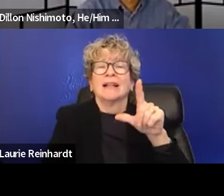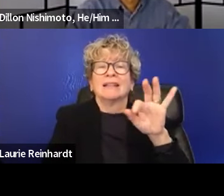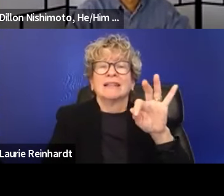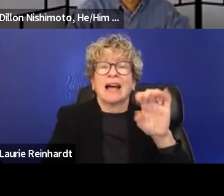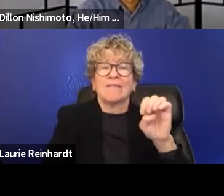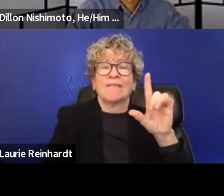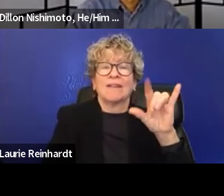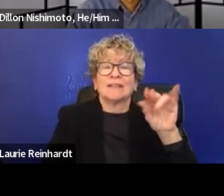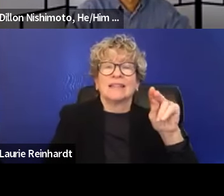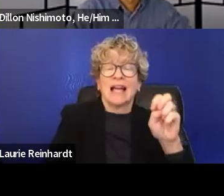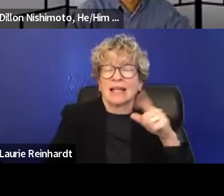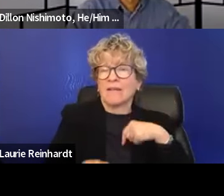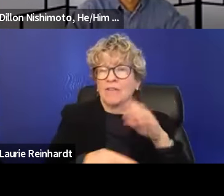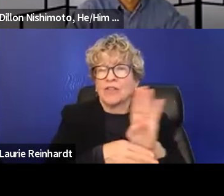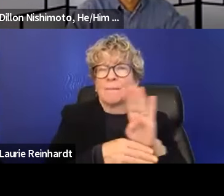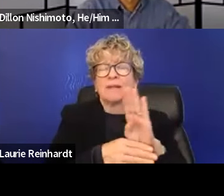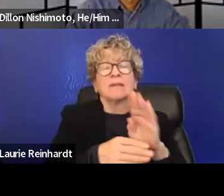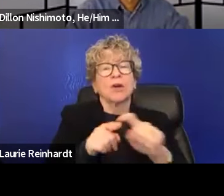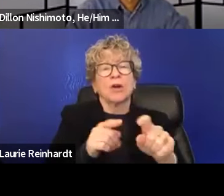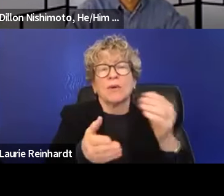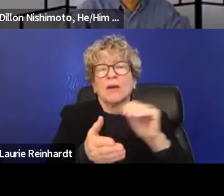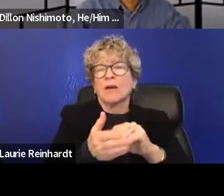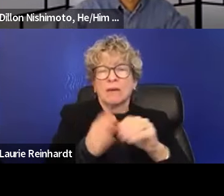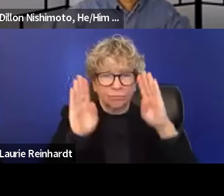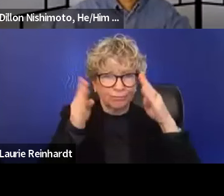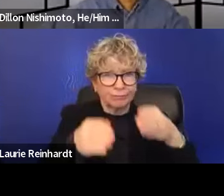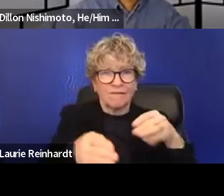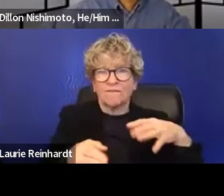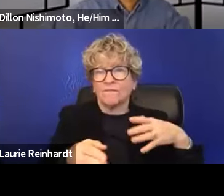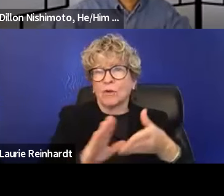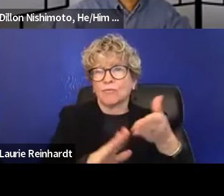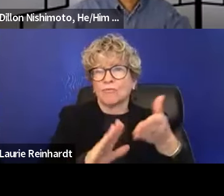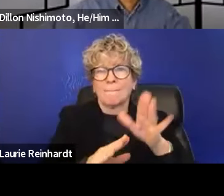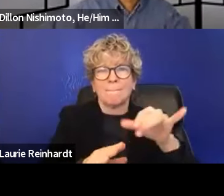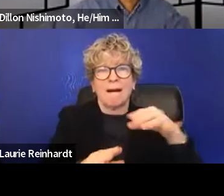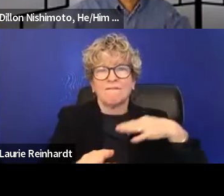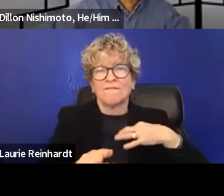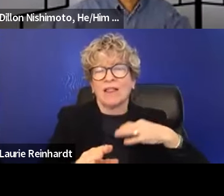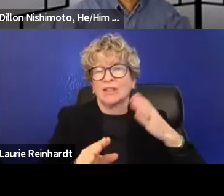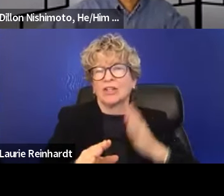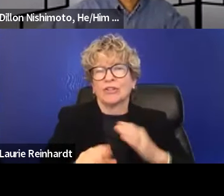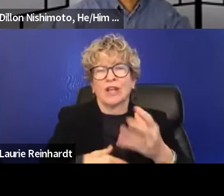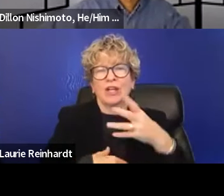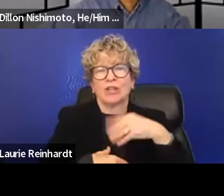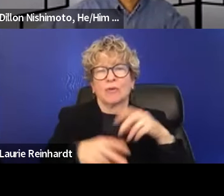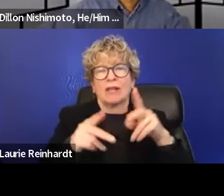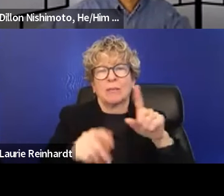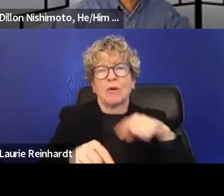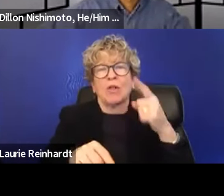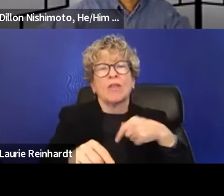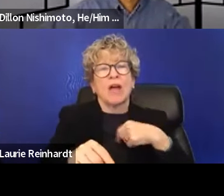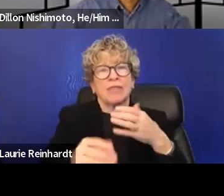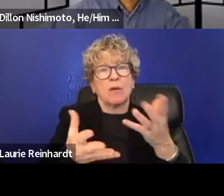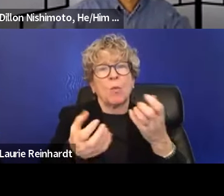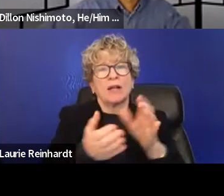back a bit later. They are trans run exclusively, volunteer run, so they're busy, but they want to talk to you. I also have